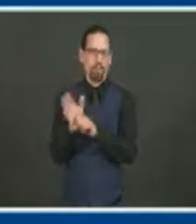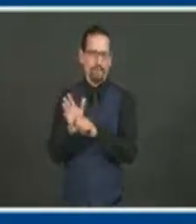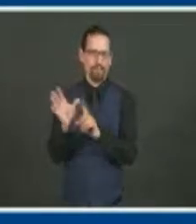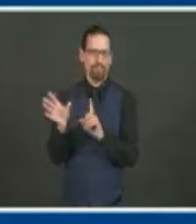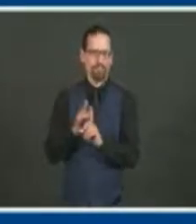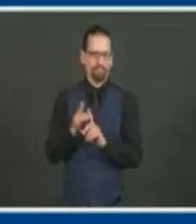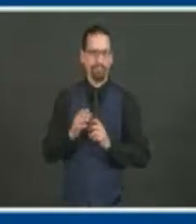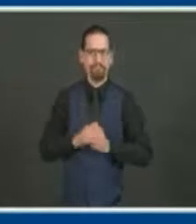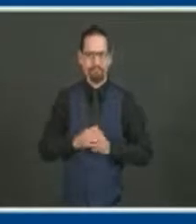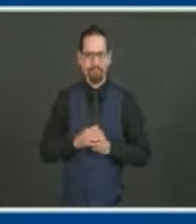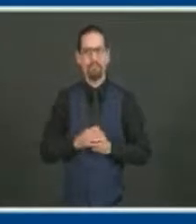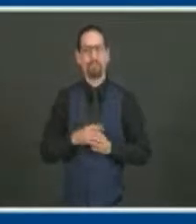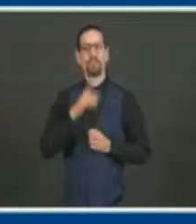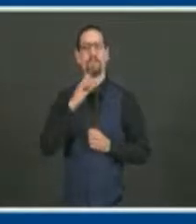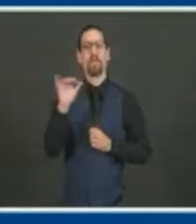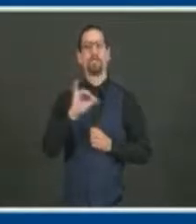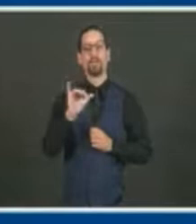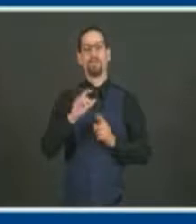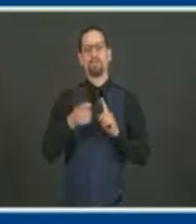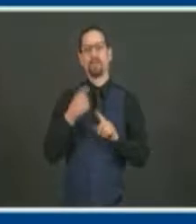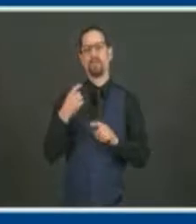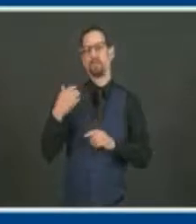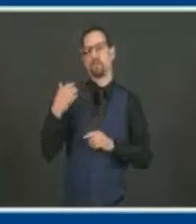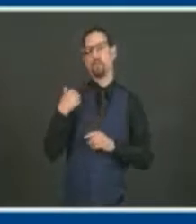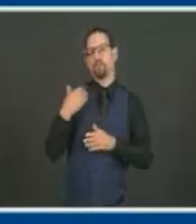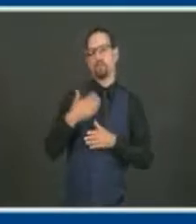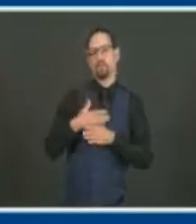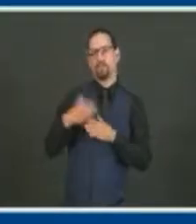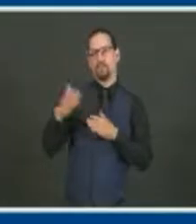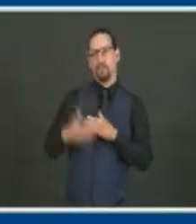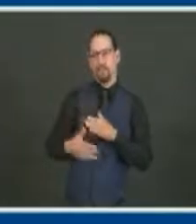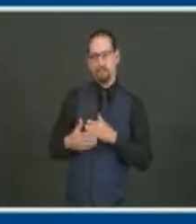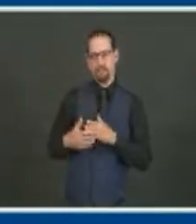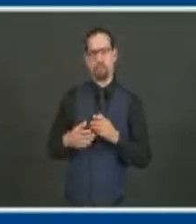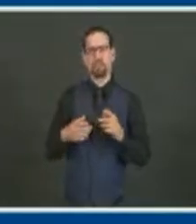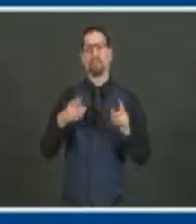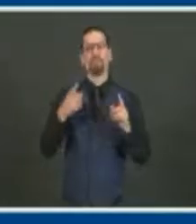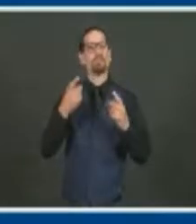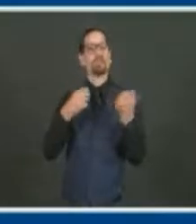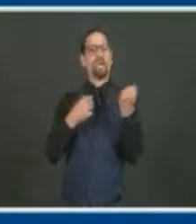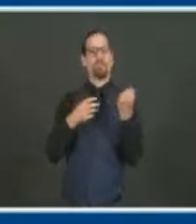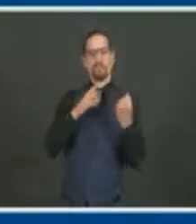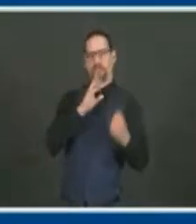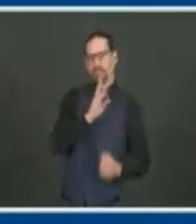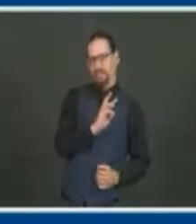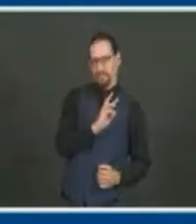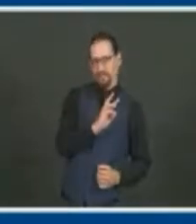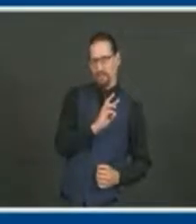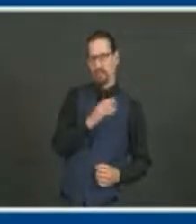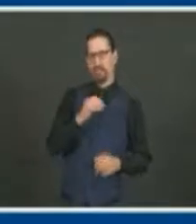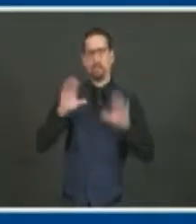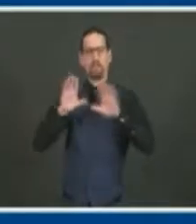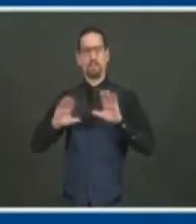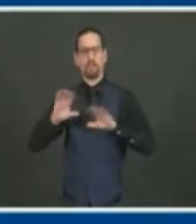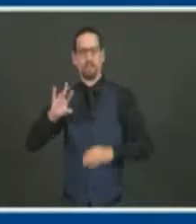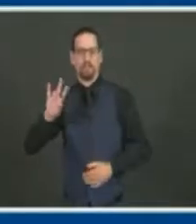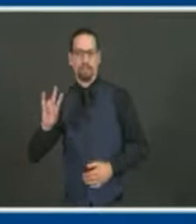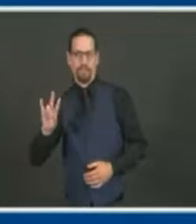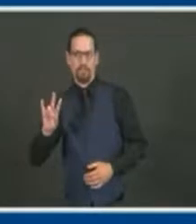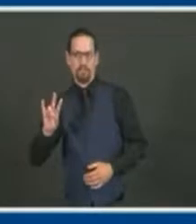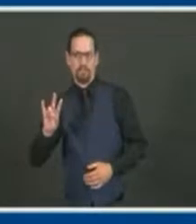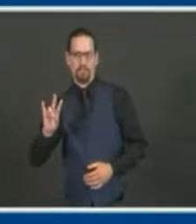addition to the 6 that were confirmed for Saturday and the 7 that were confirmed for